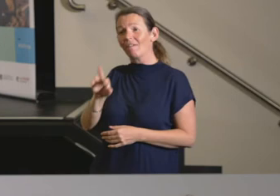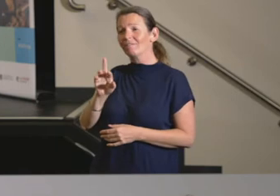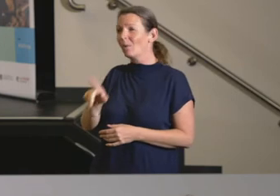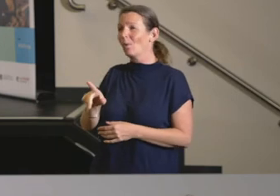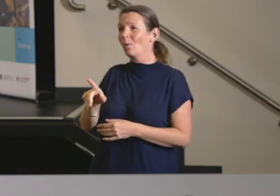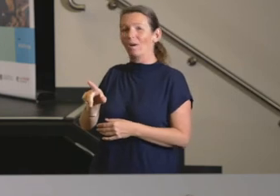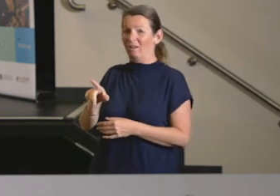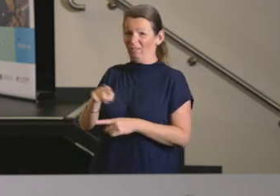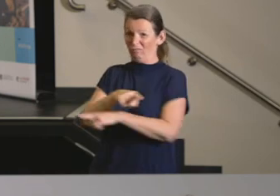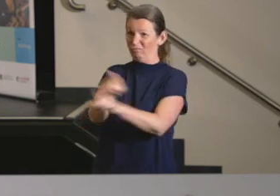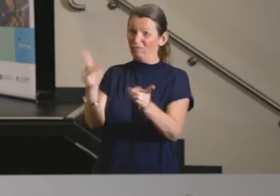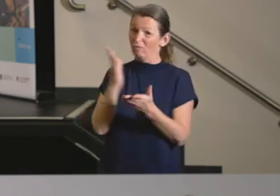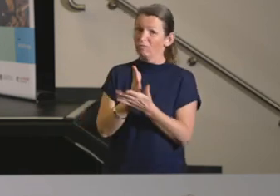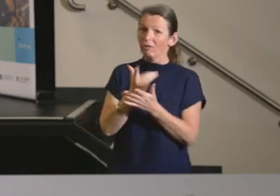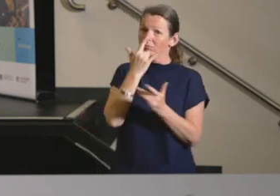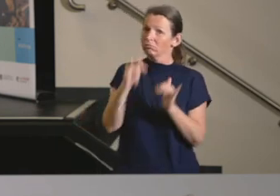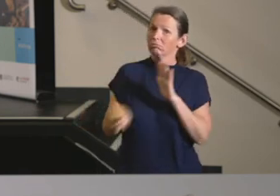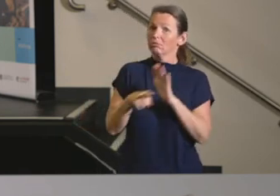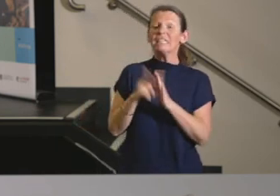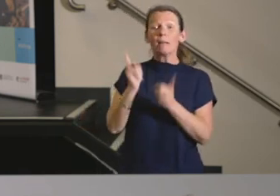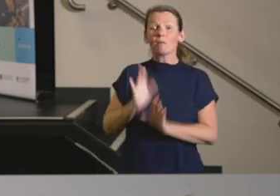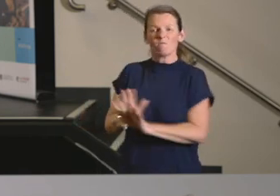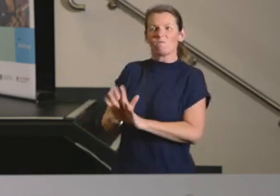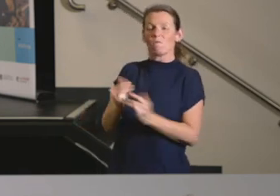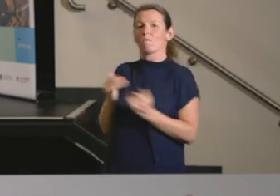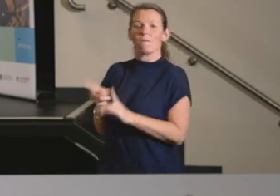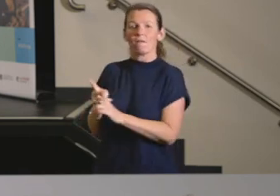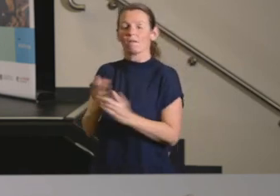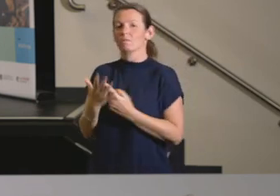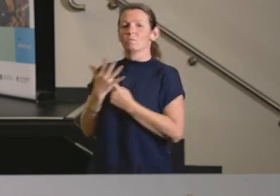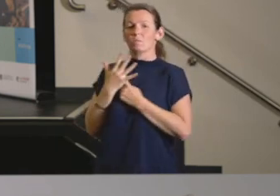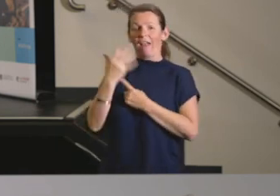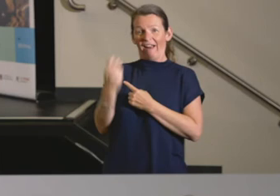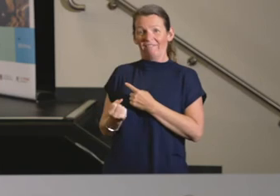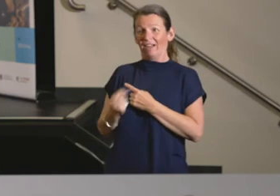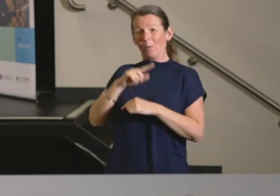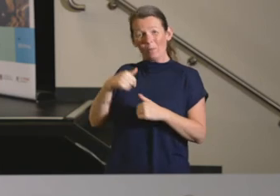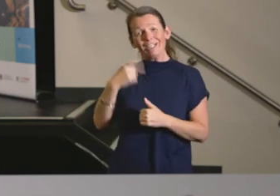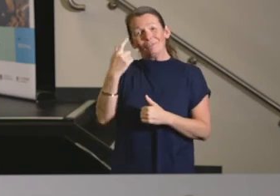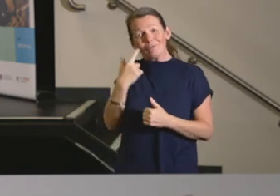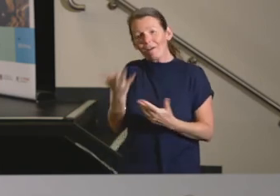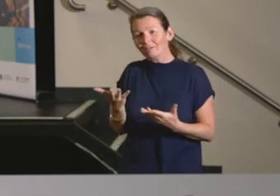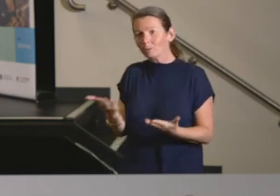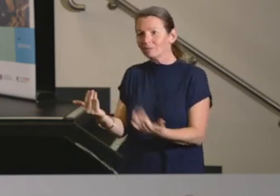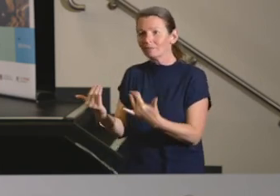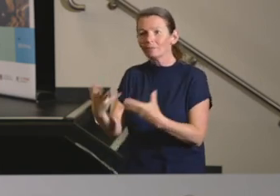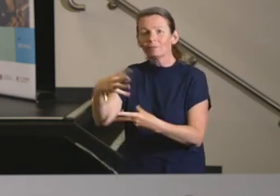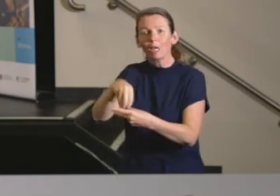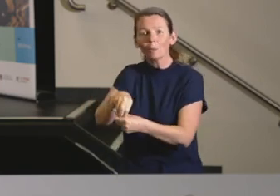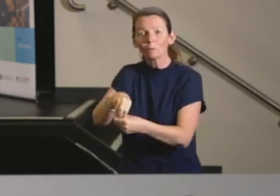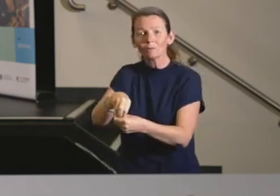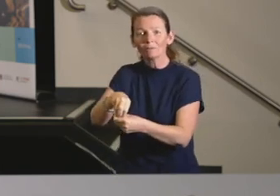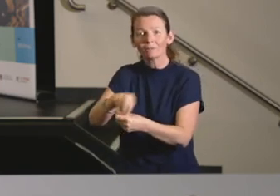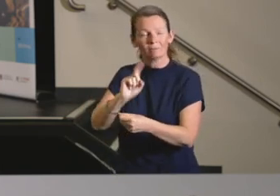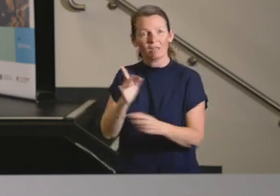a very, very hostile environment, sometimes a physically hostile environment, as we're seeking to embrace and advance diversity.